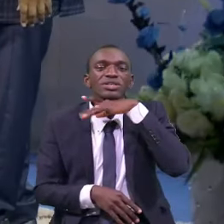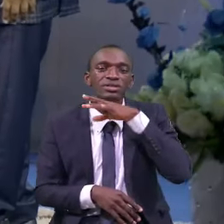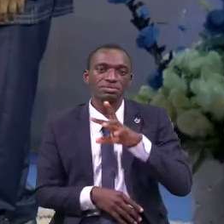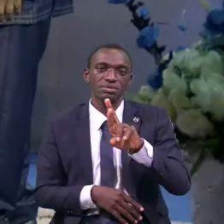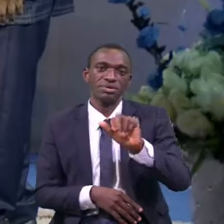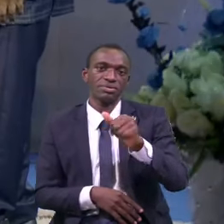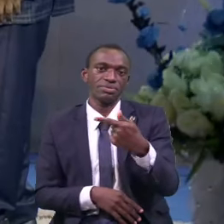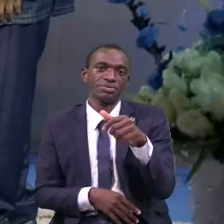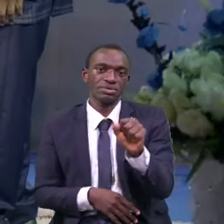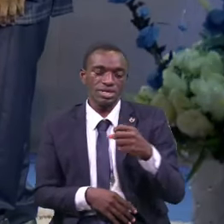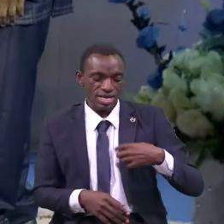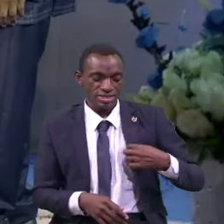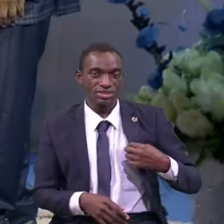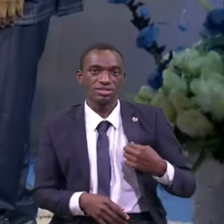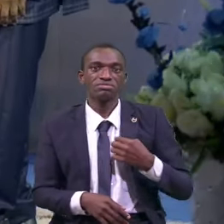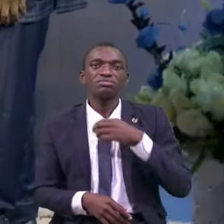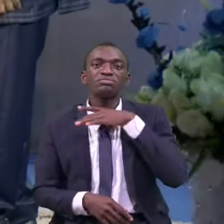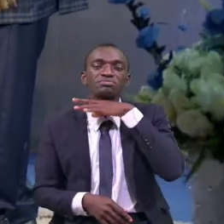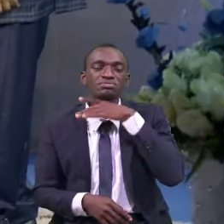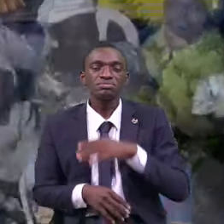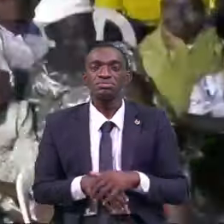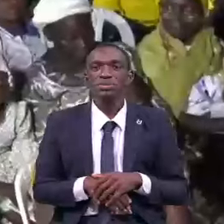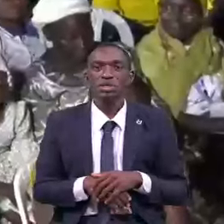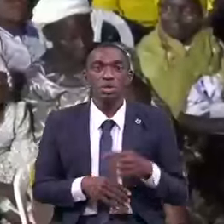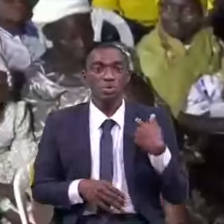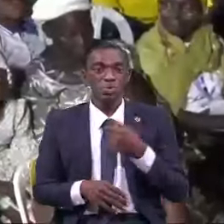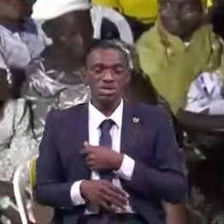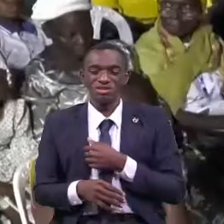And we all do fade away as a leaf.